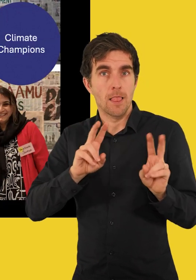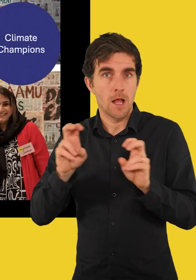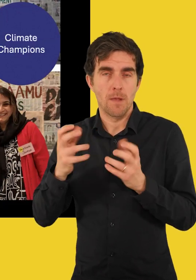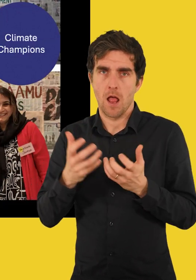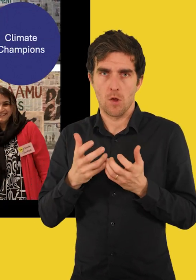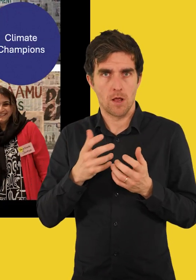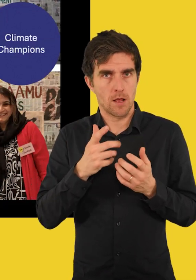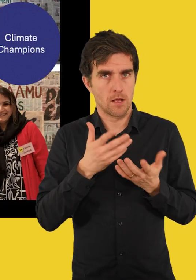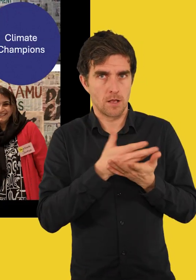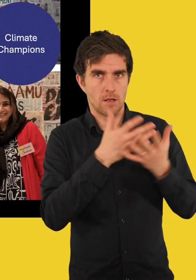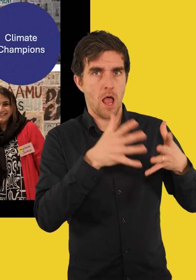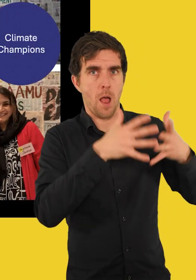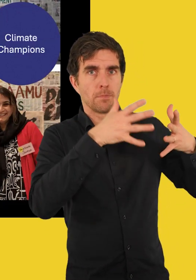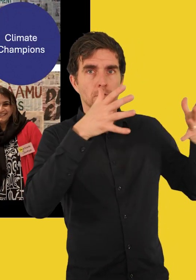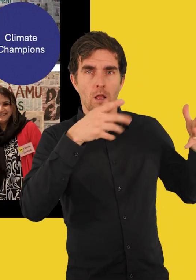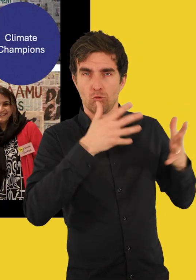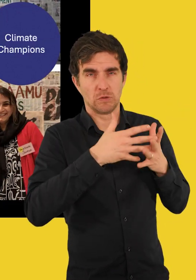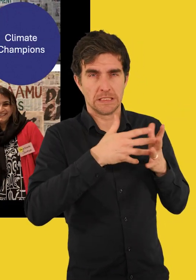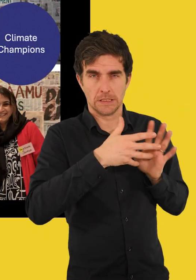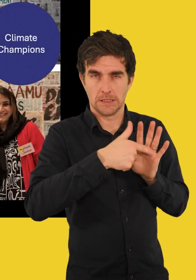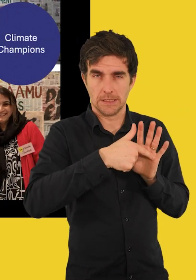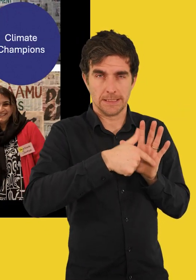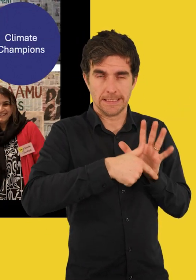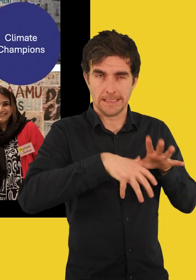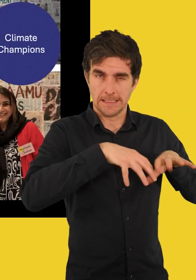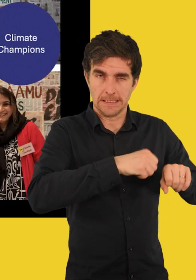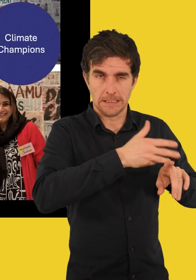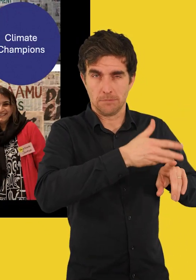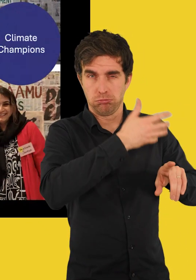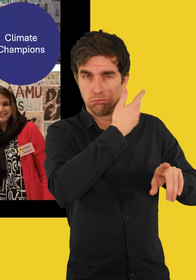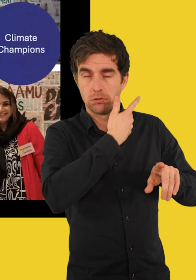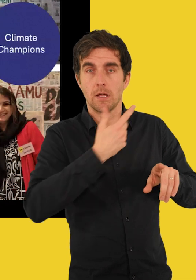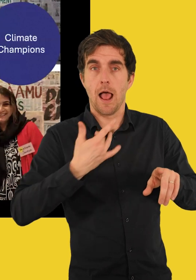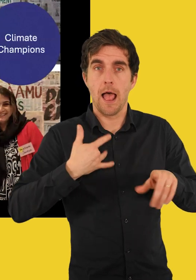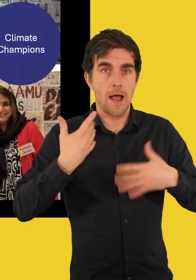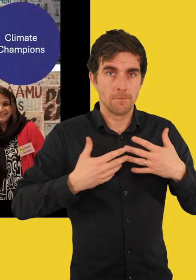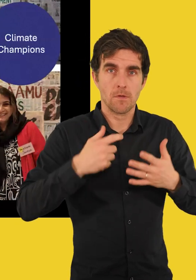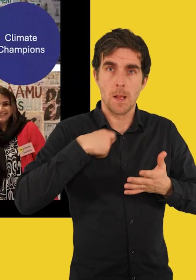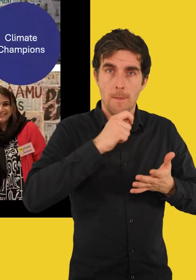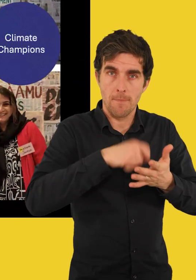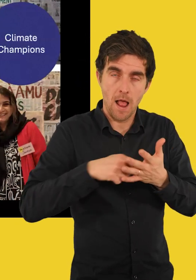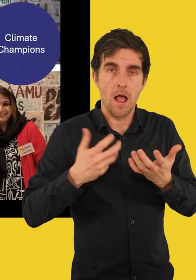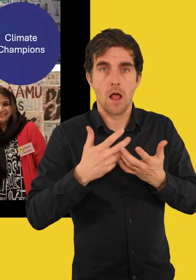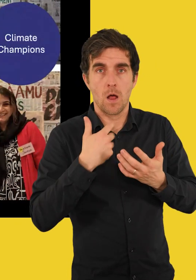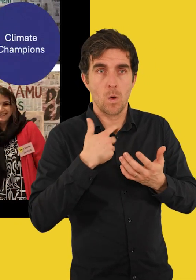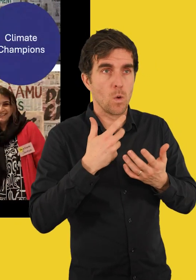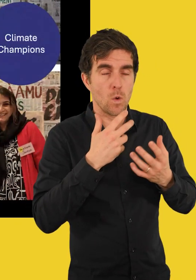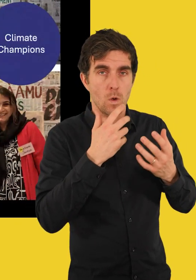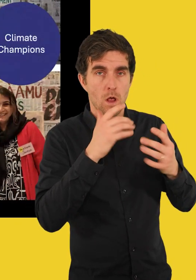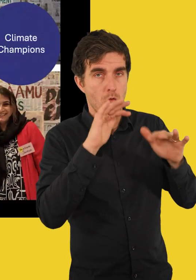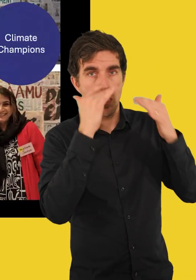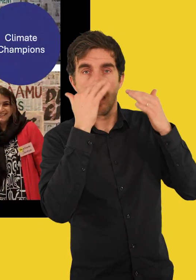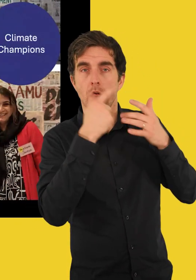various themes like how capitalism is deep-rooted in our way of living, what we buy and how we consume. It has led